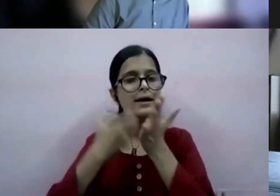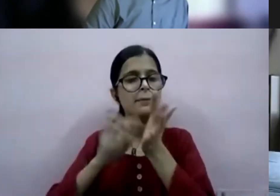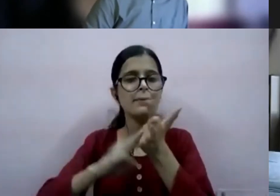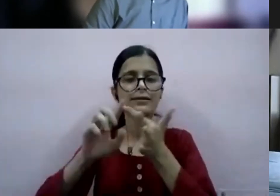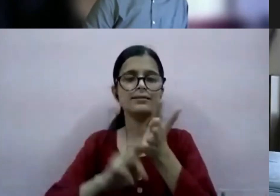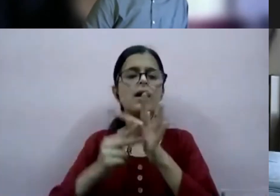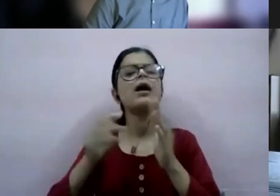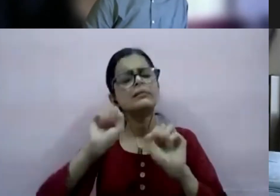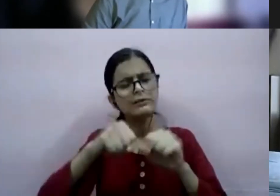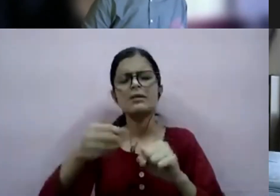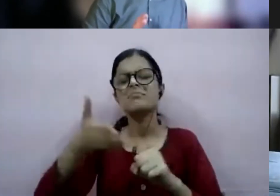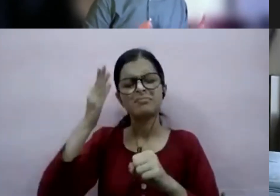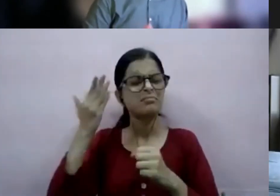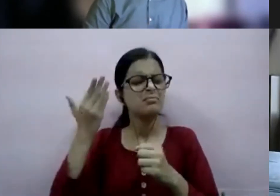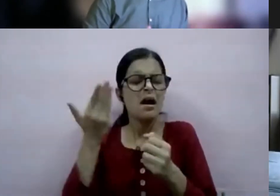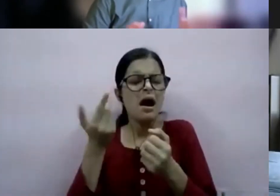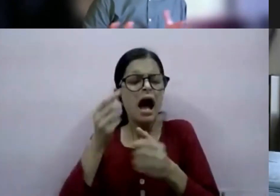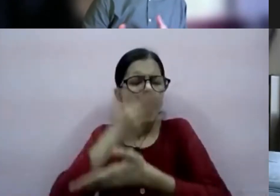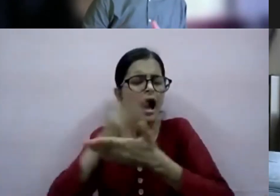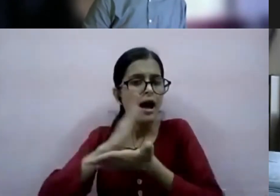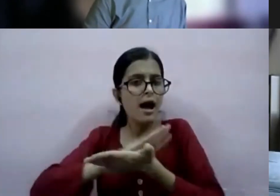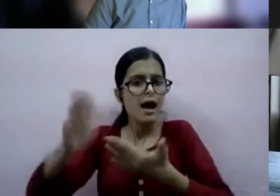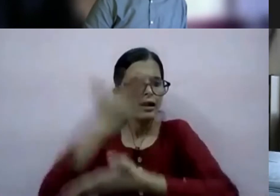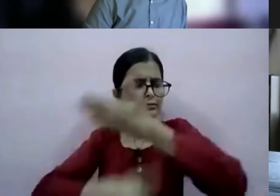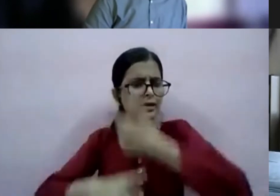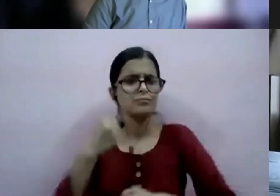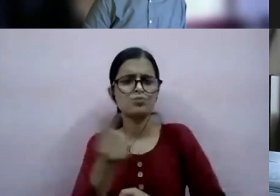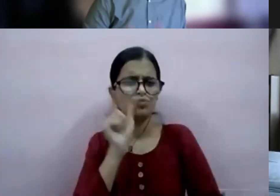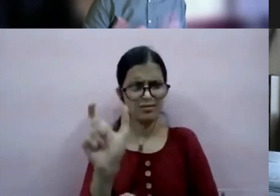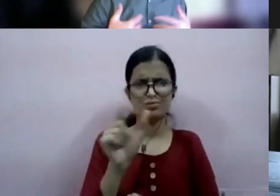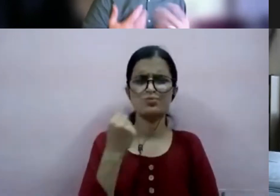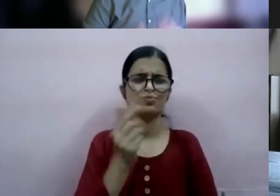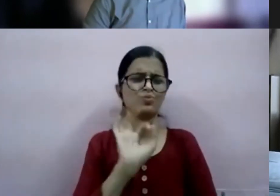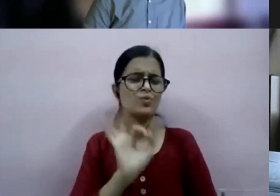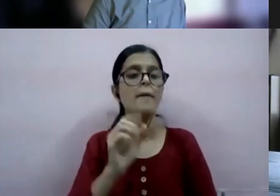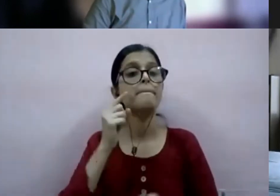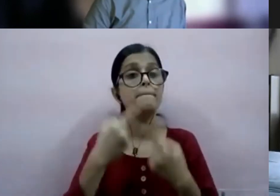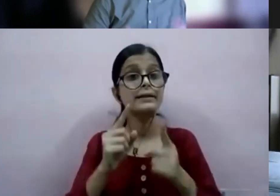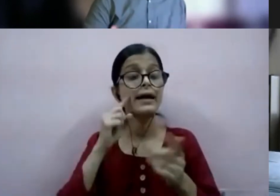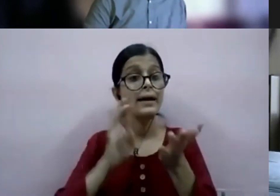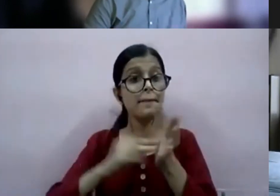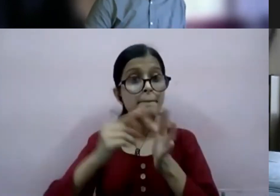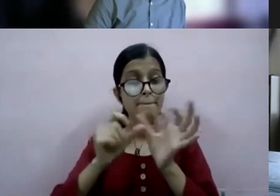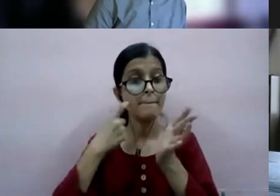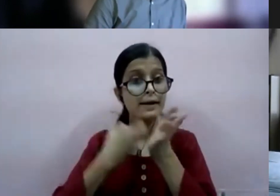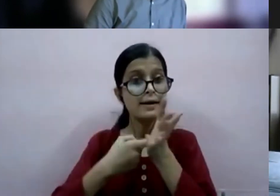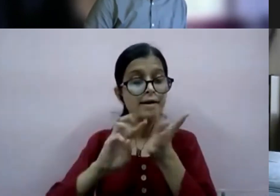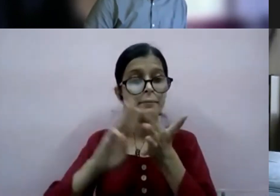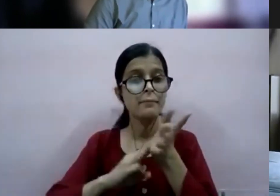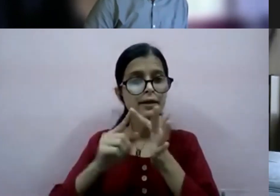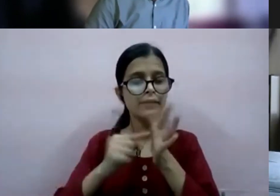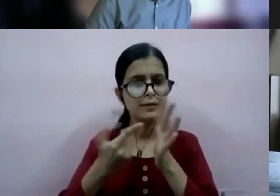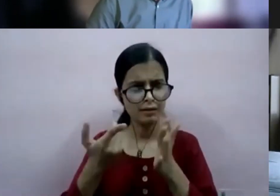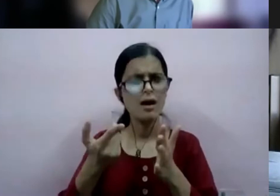anymore. So we just talk about disablement and impairment, and the word handicap has sort of fallen out of